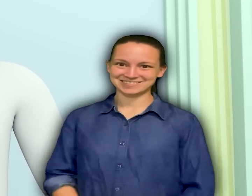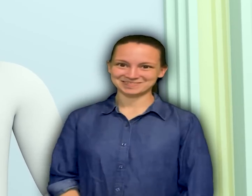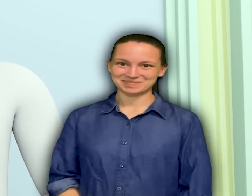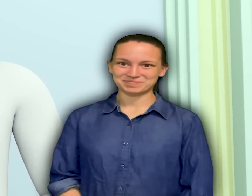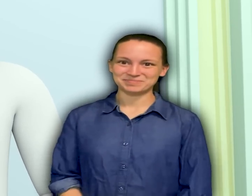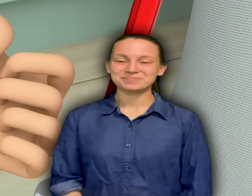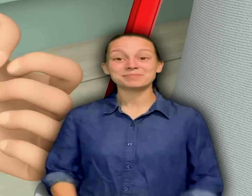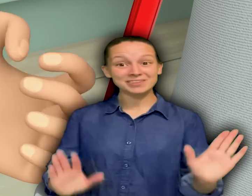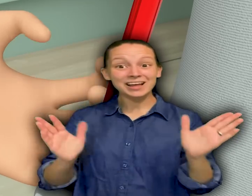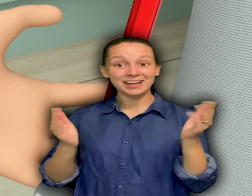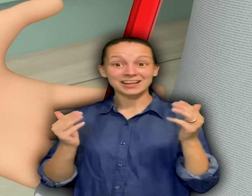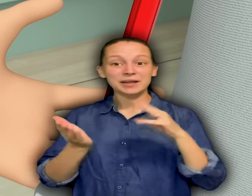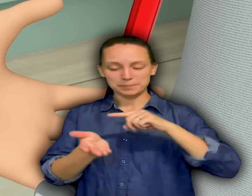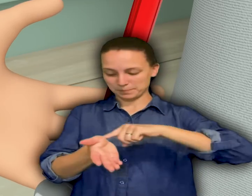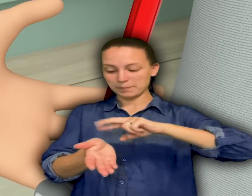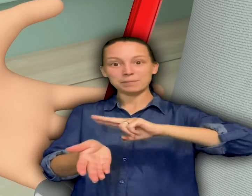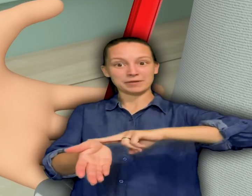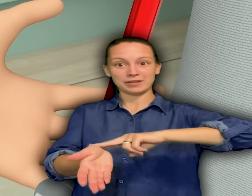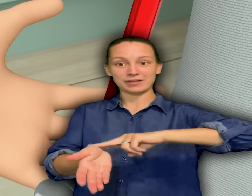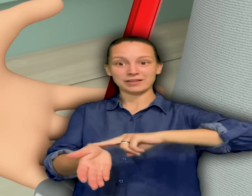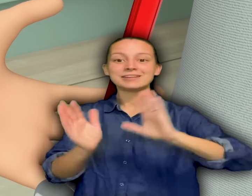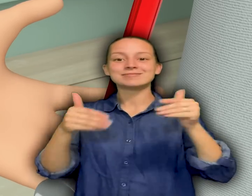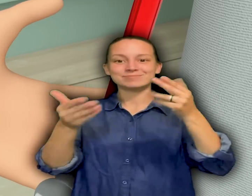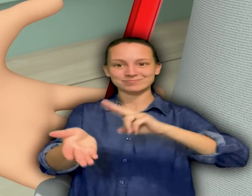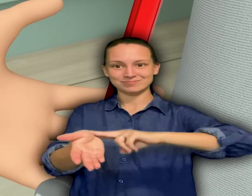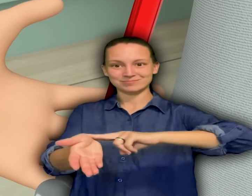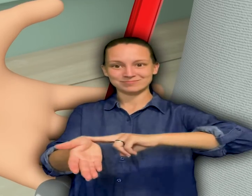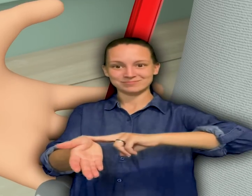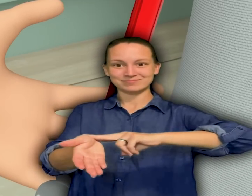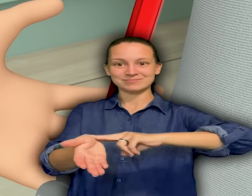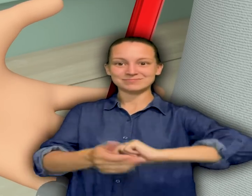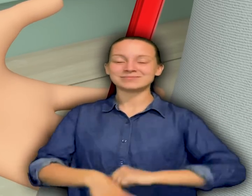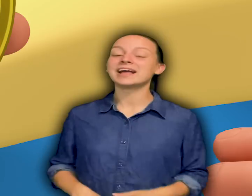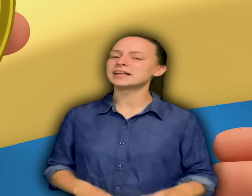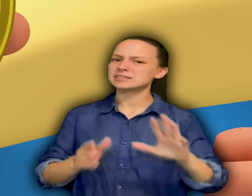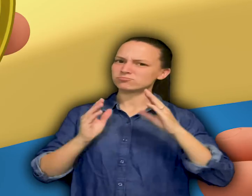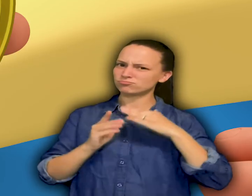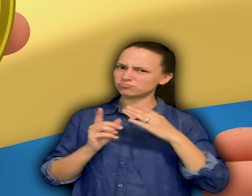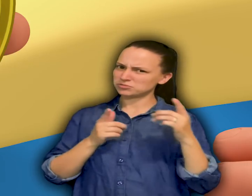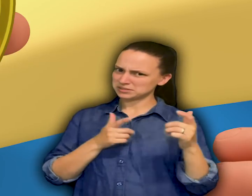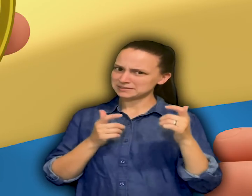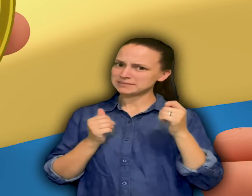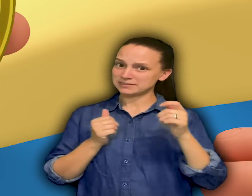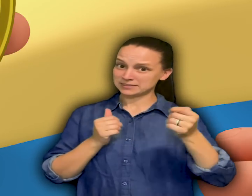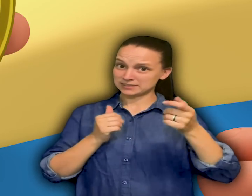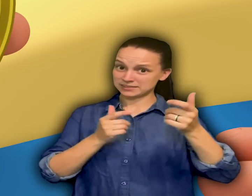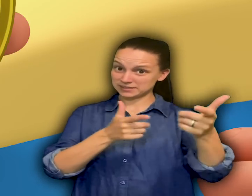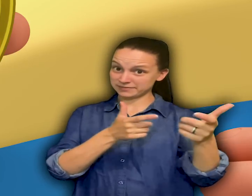really care let's take your pulse let's take your pulse it's a little